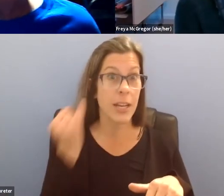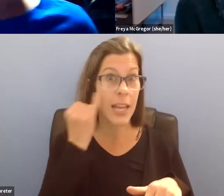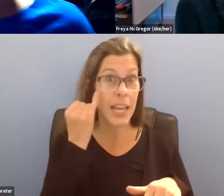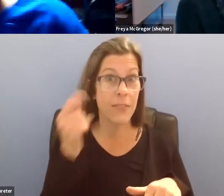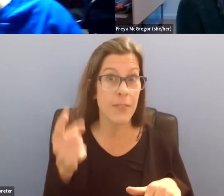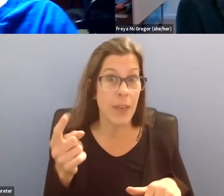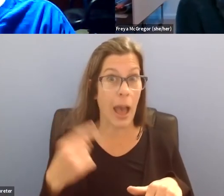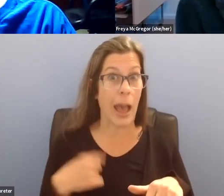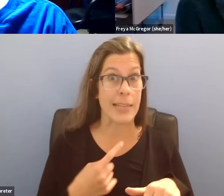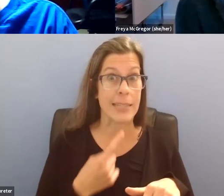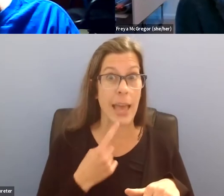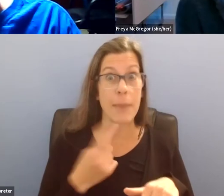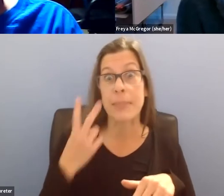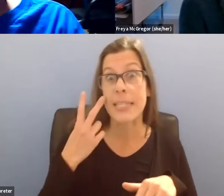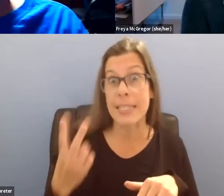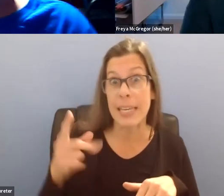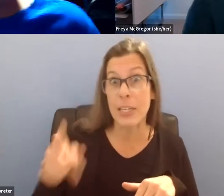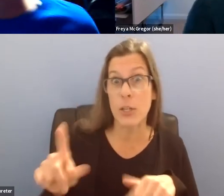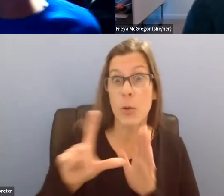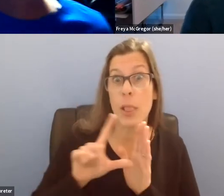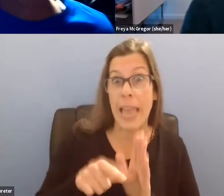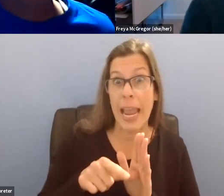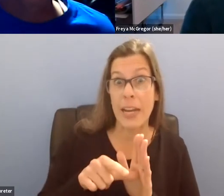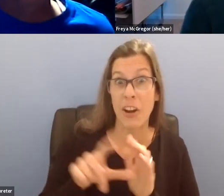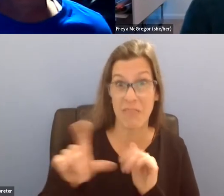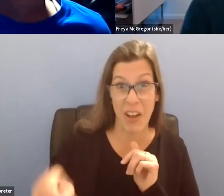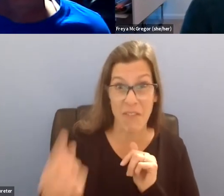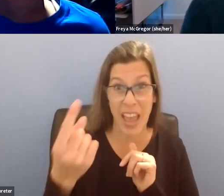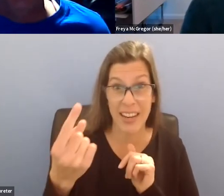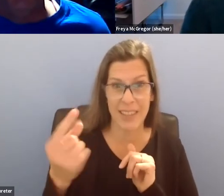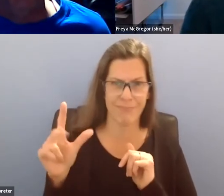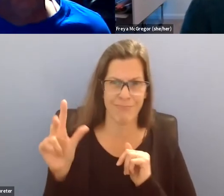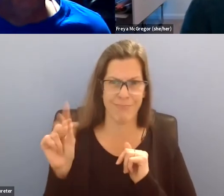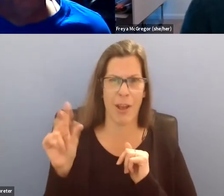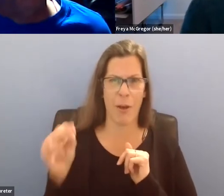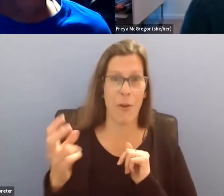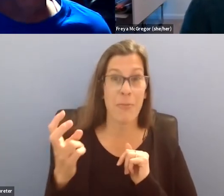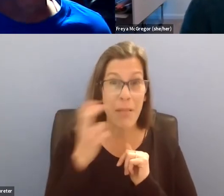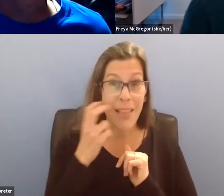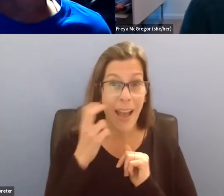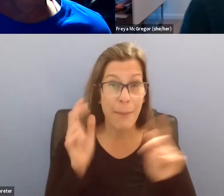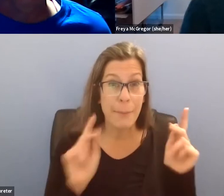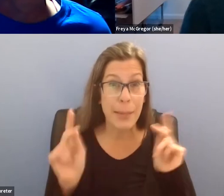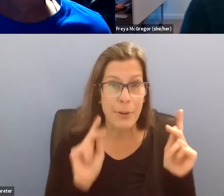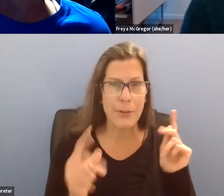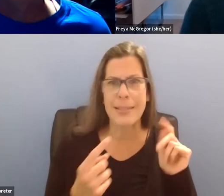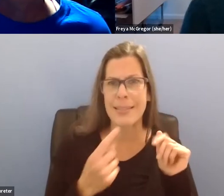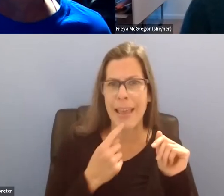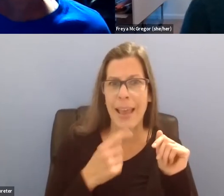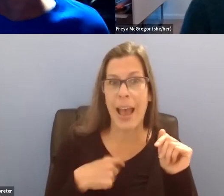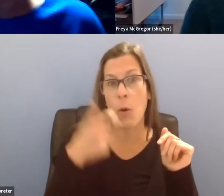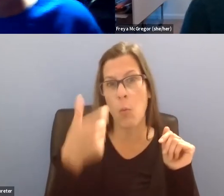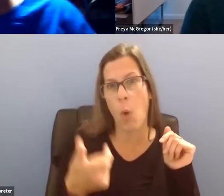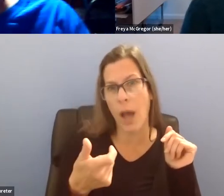get it? Not in any way. In fact, we, we blind folks say it to each other all the time, or those, you know, they'll say I was watching.